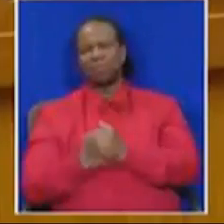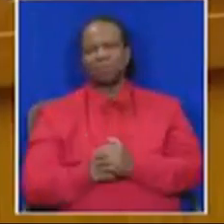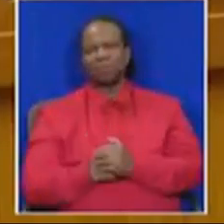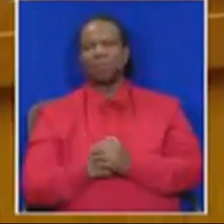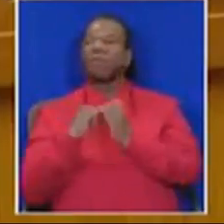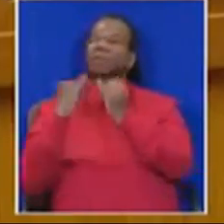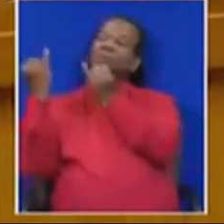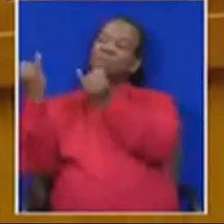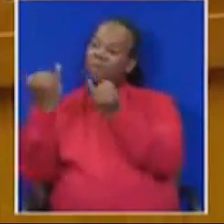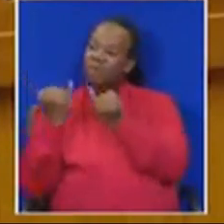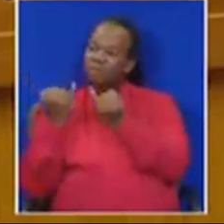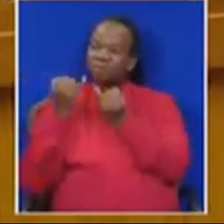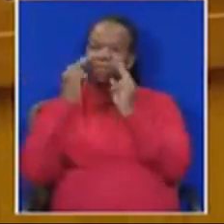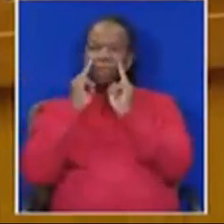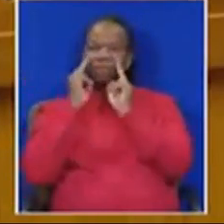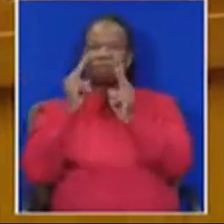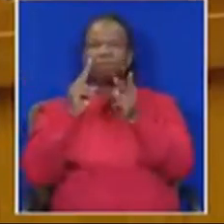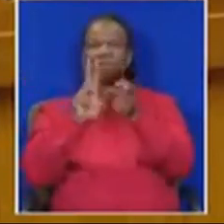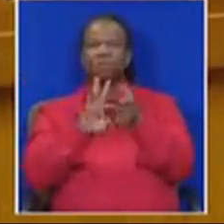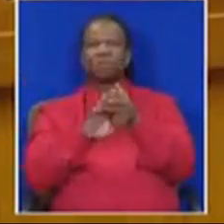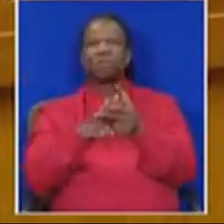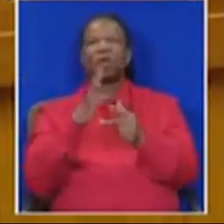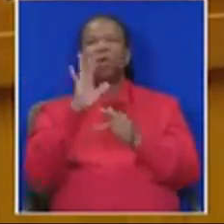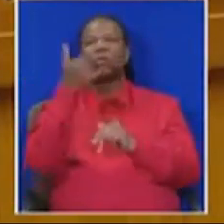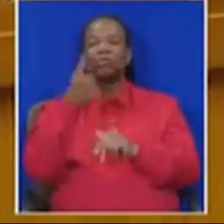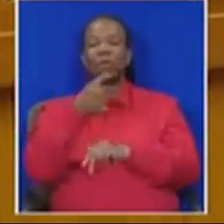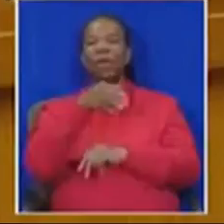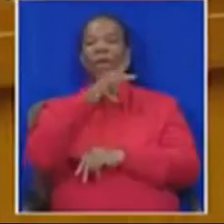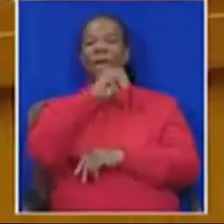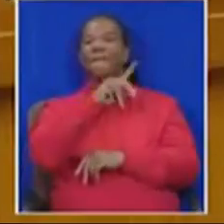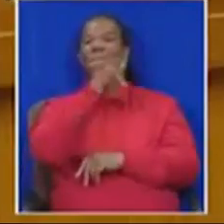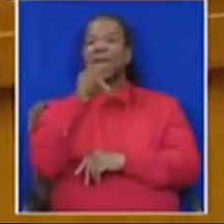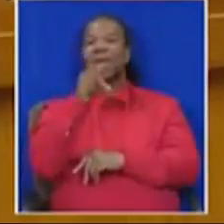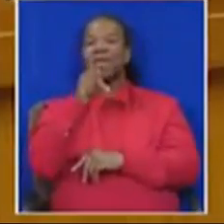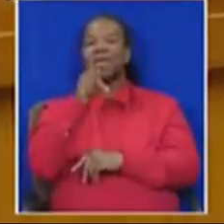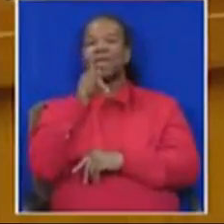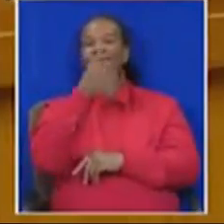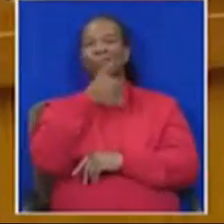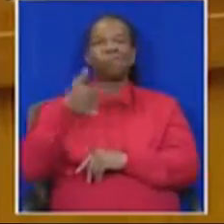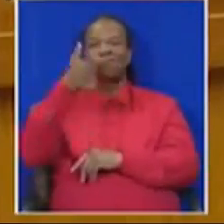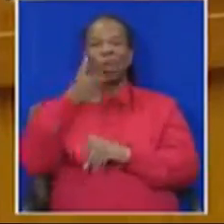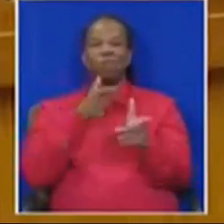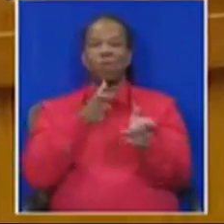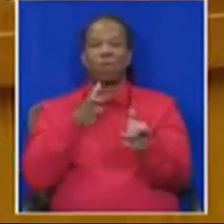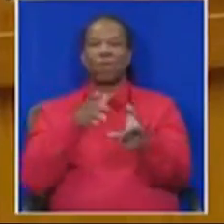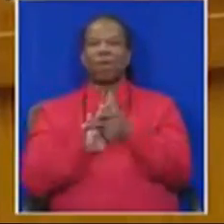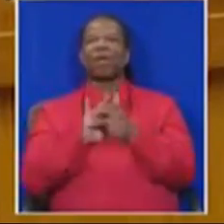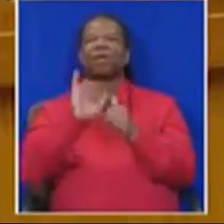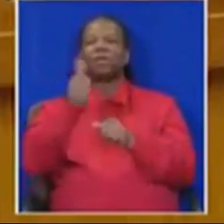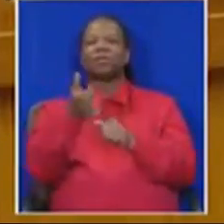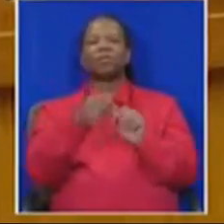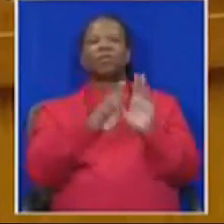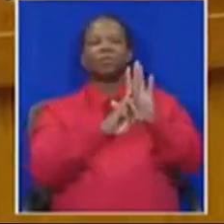invited guests, veterans of the struggle for liberation, members of the diplomatic